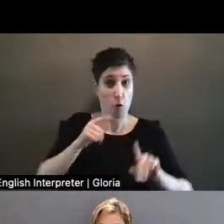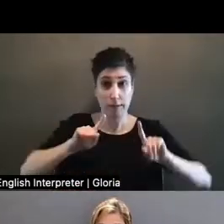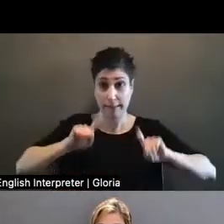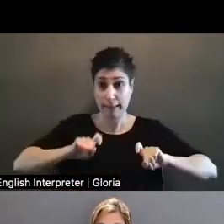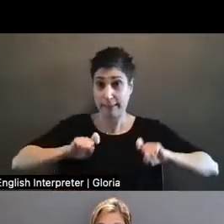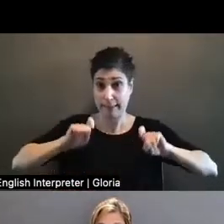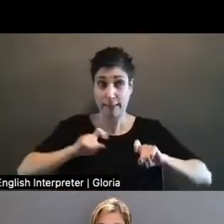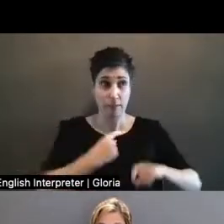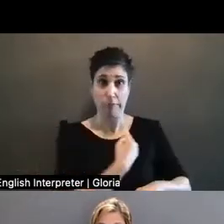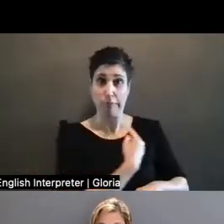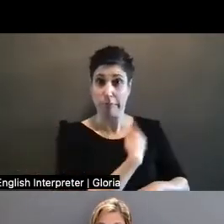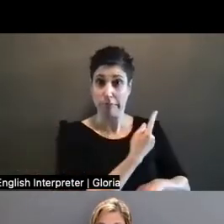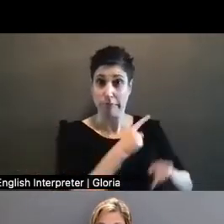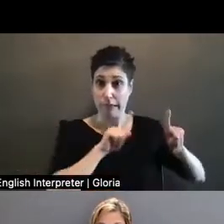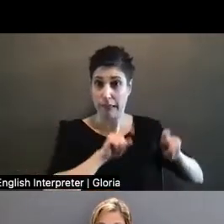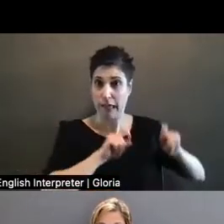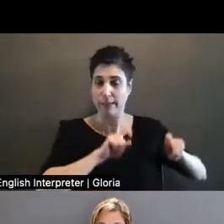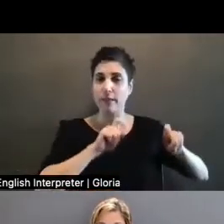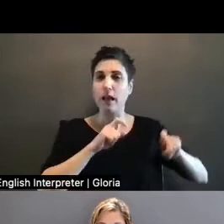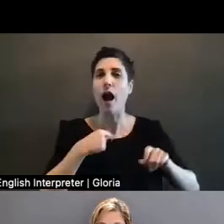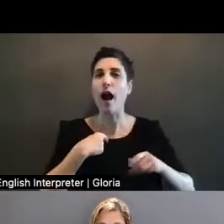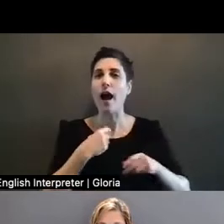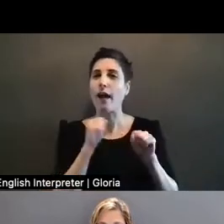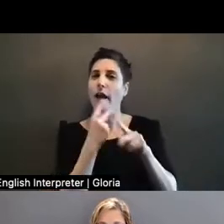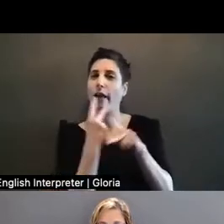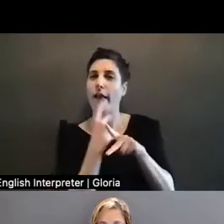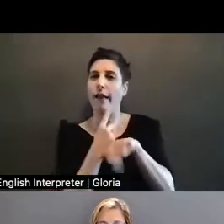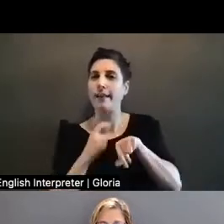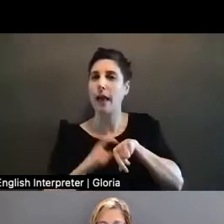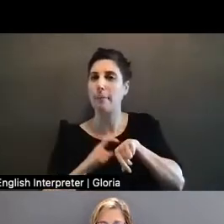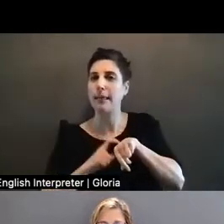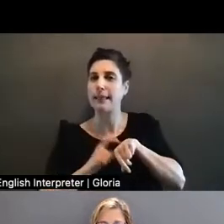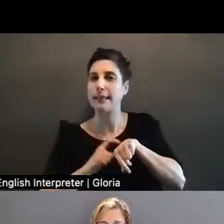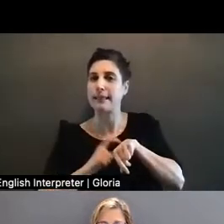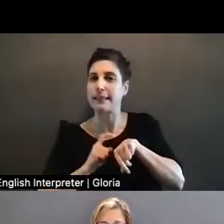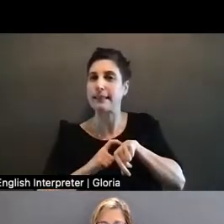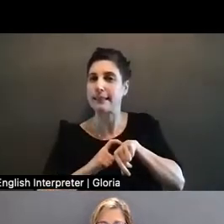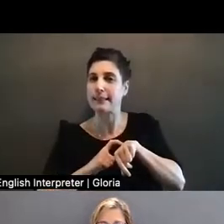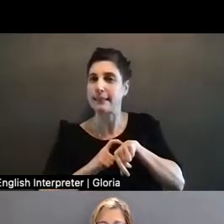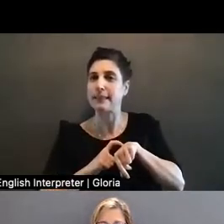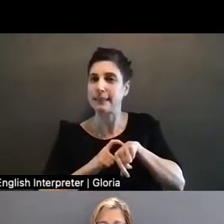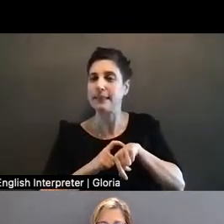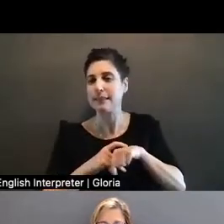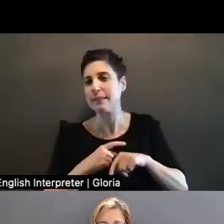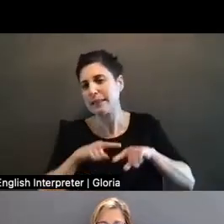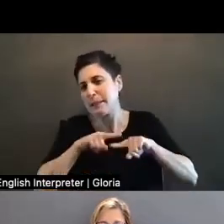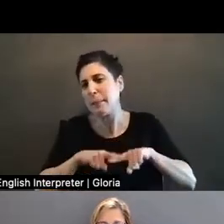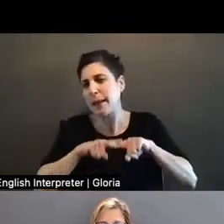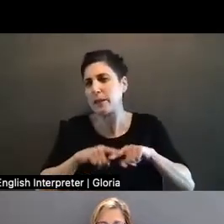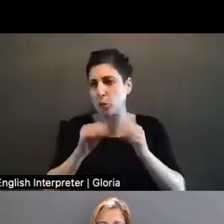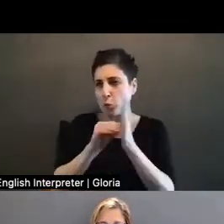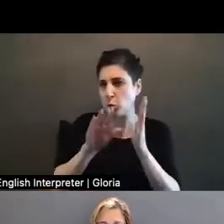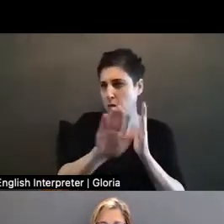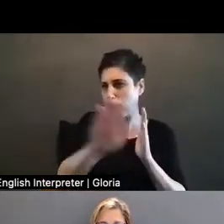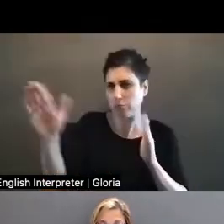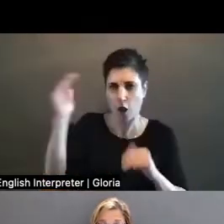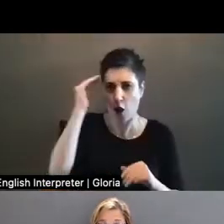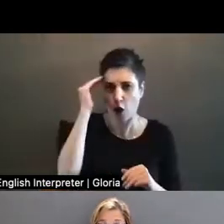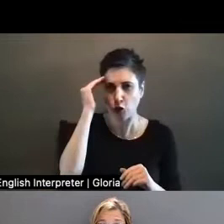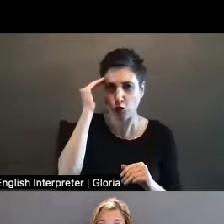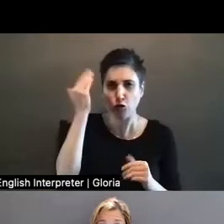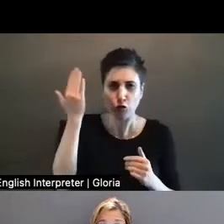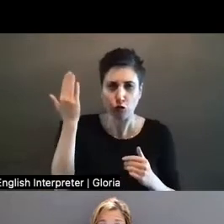of each of the Kahoots. Depending on the student's level of knowledge with the subject,